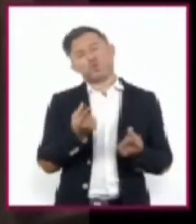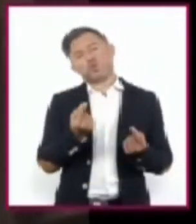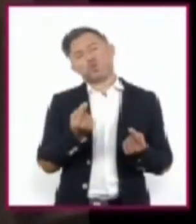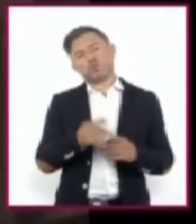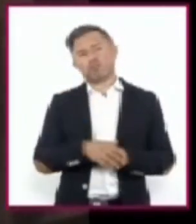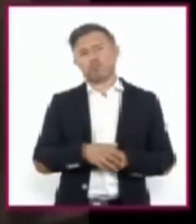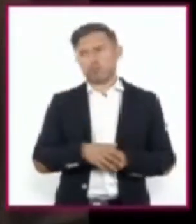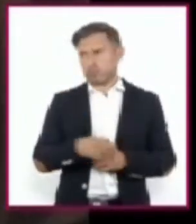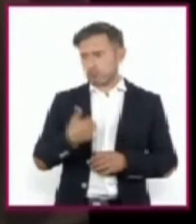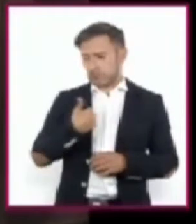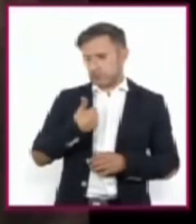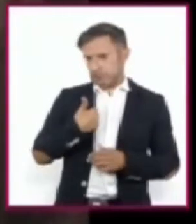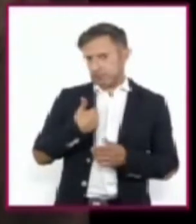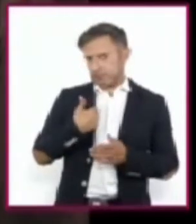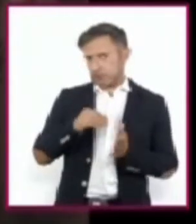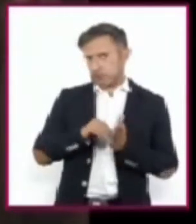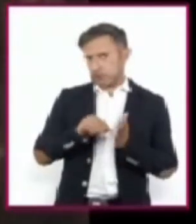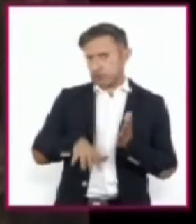student.